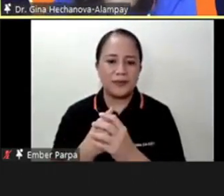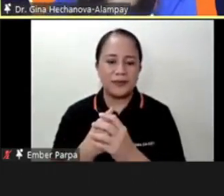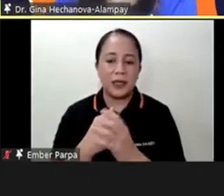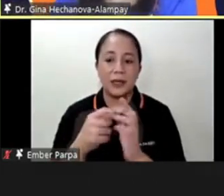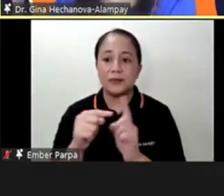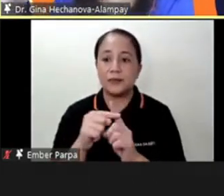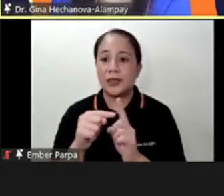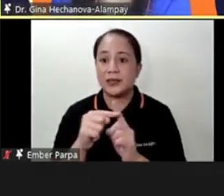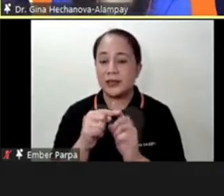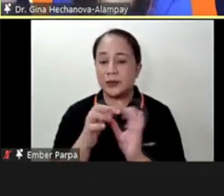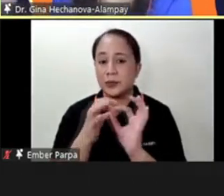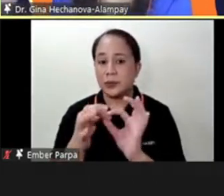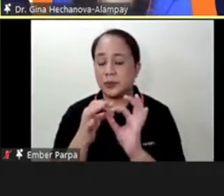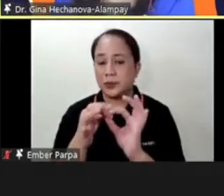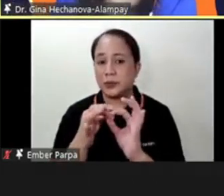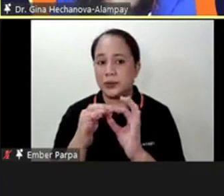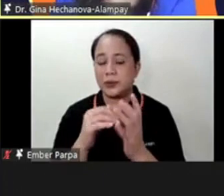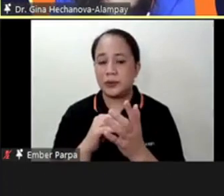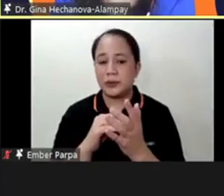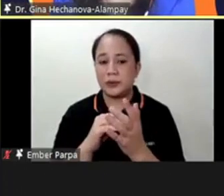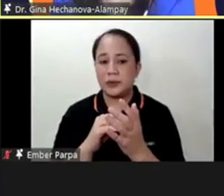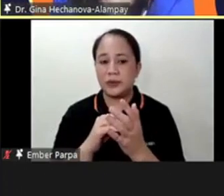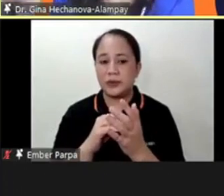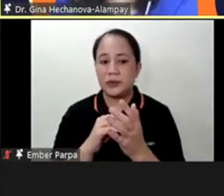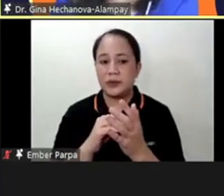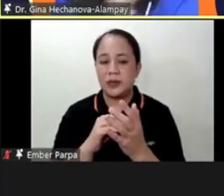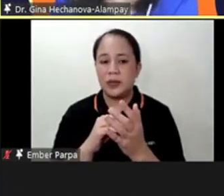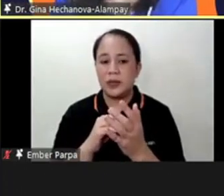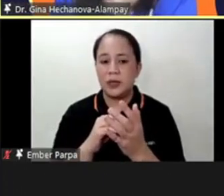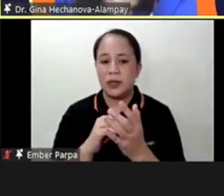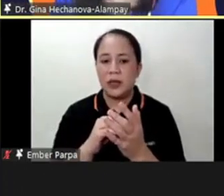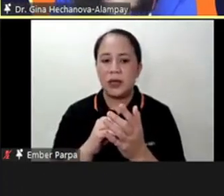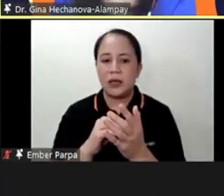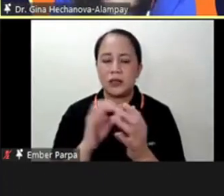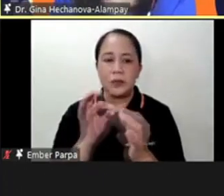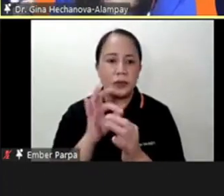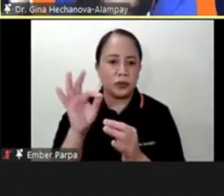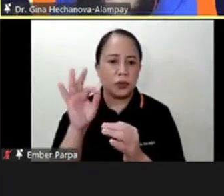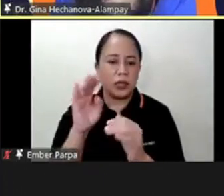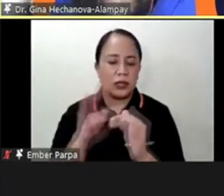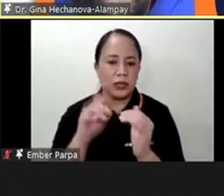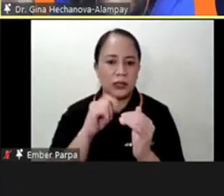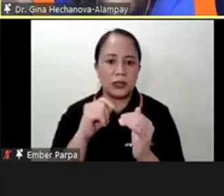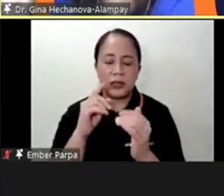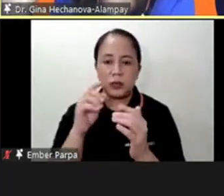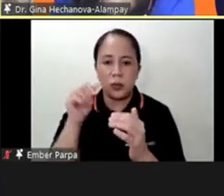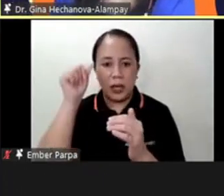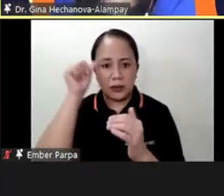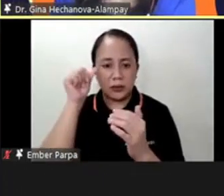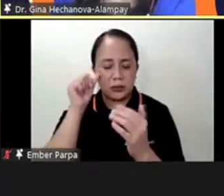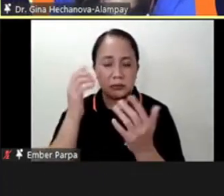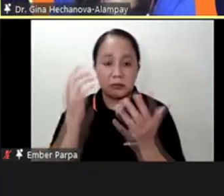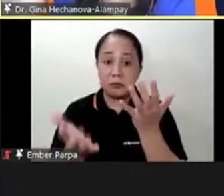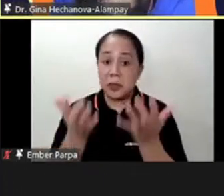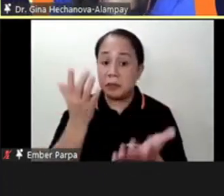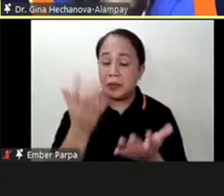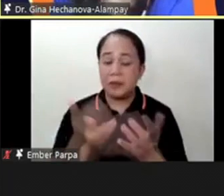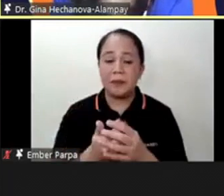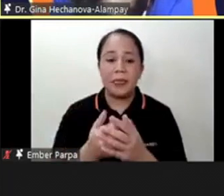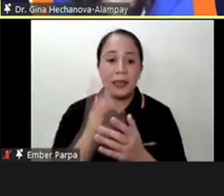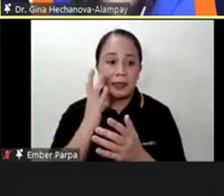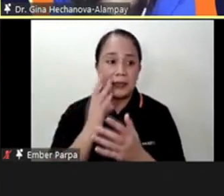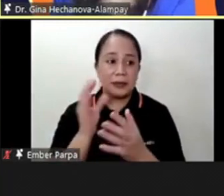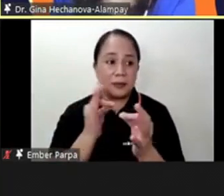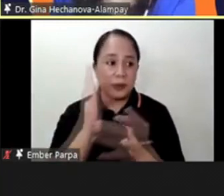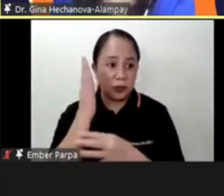yung correlation ng spiritual coping in age. So mas ginagawa ito ng may edad, which might also explain